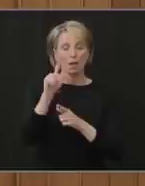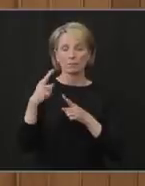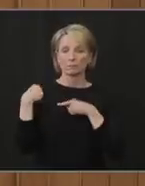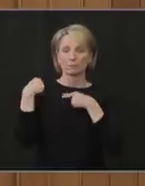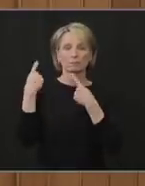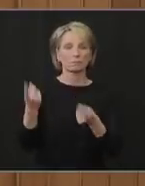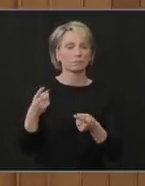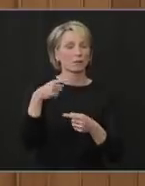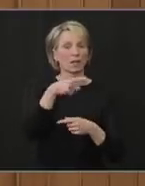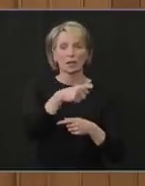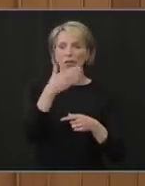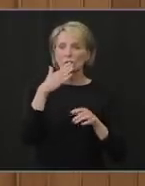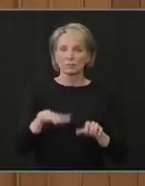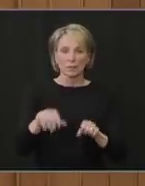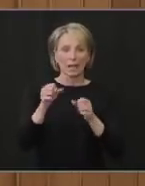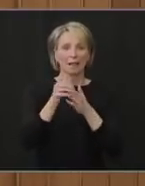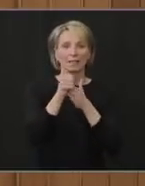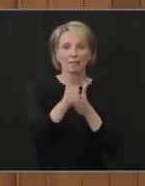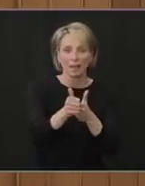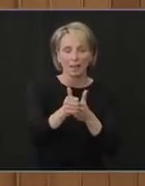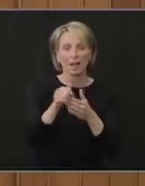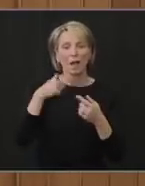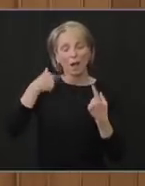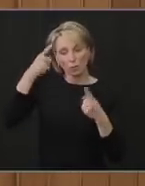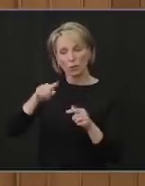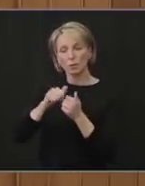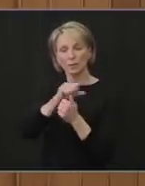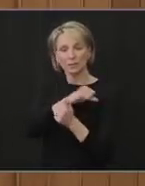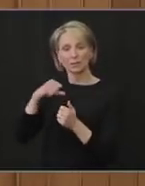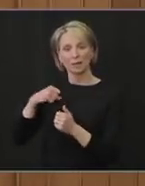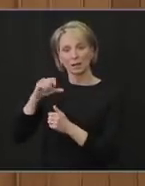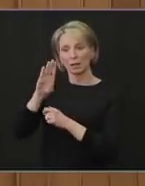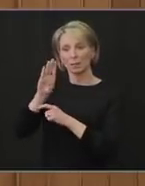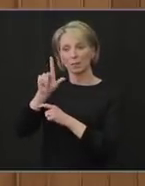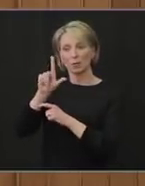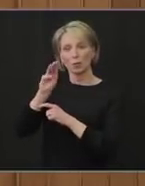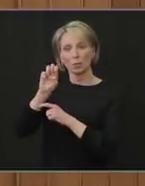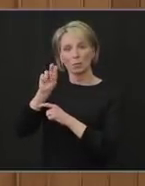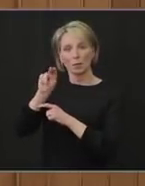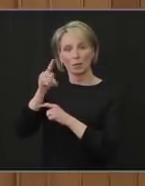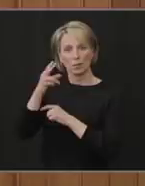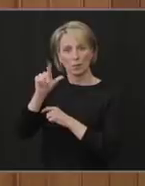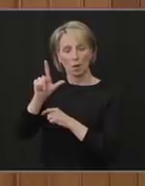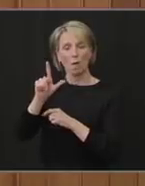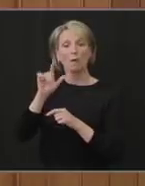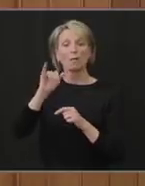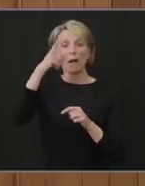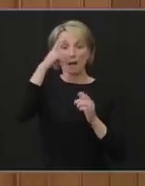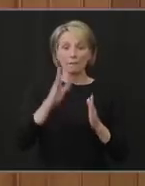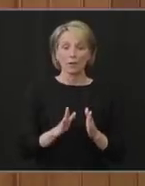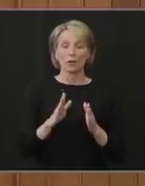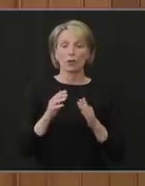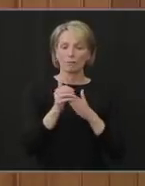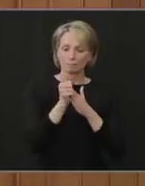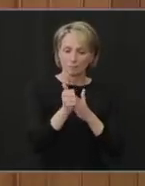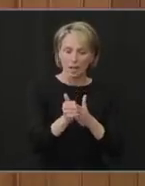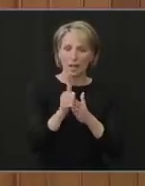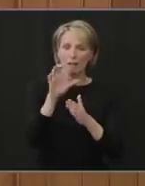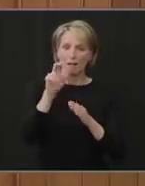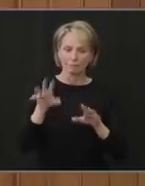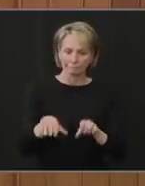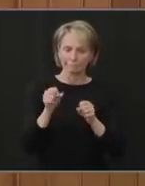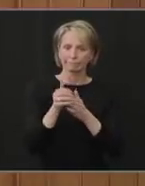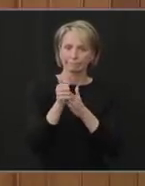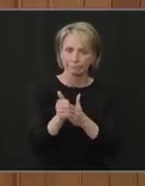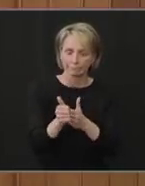Senator Blumenthal is right. He has been a leader in Connecticut, but he has also been a national leader. He has modeled responses that other states